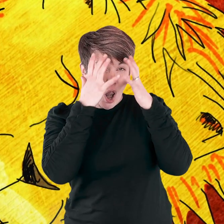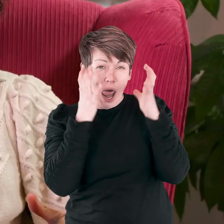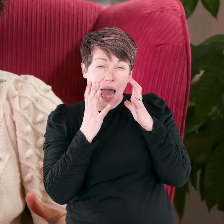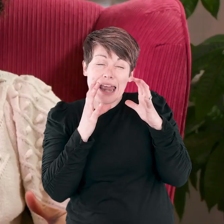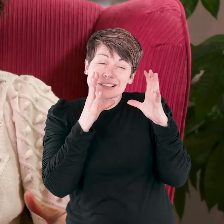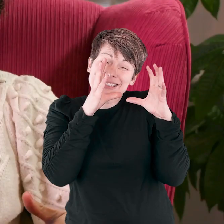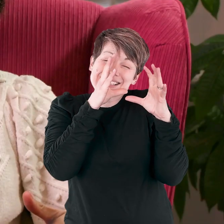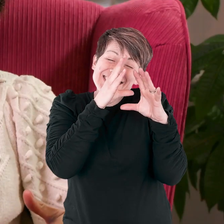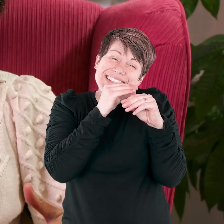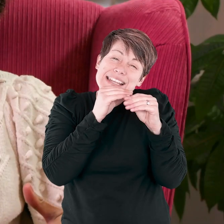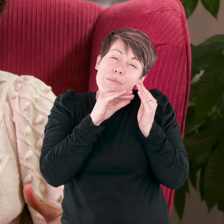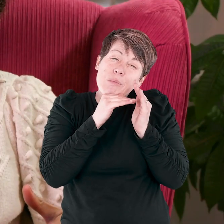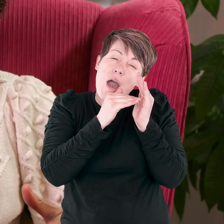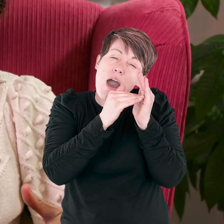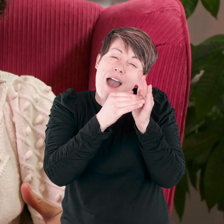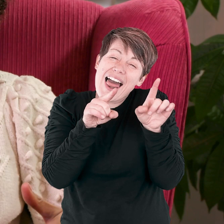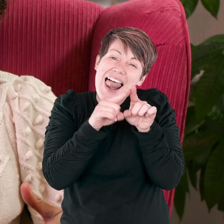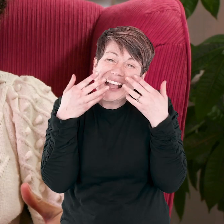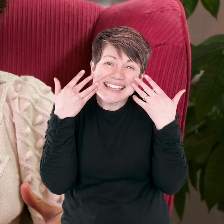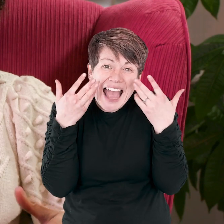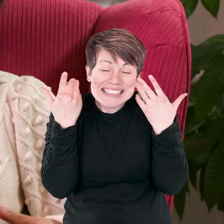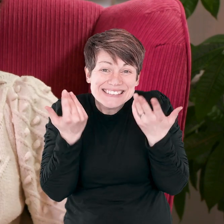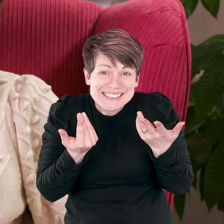purring like a little kitten.